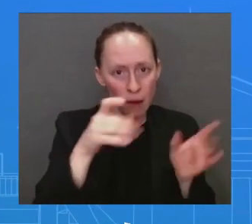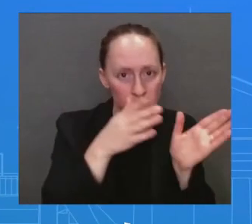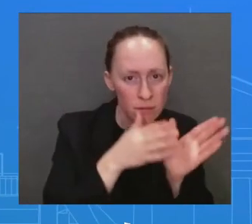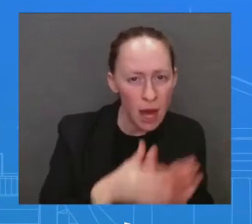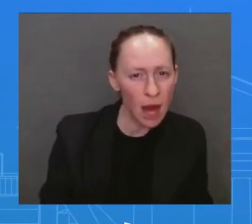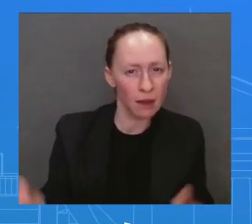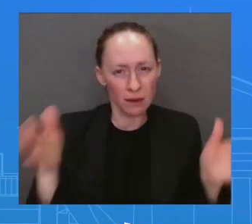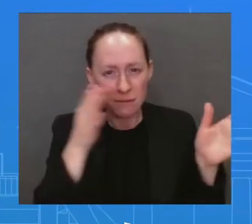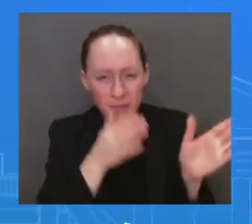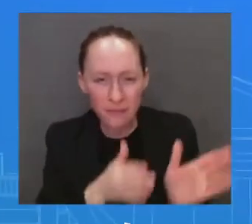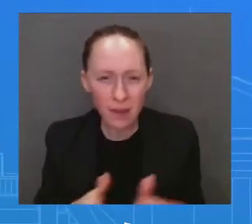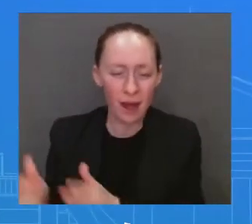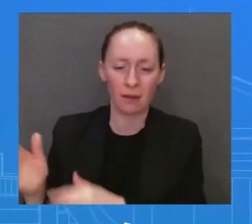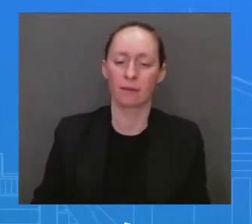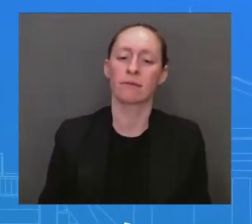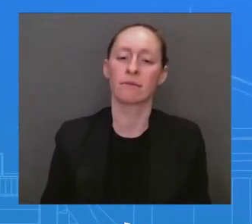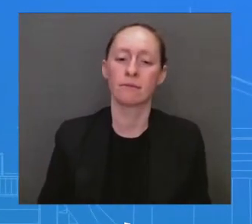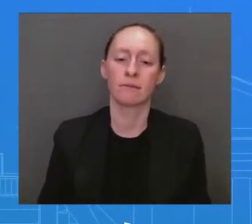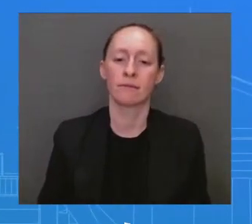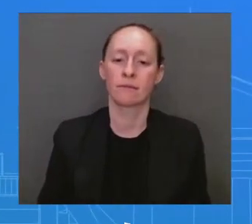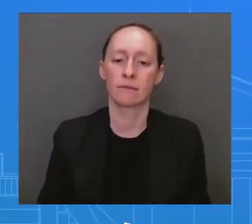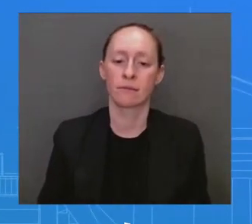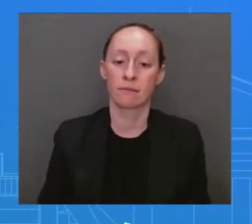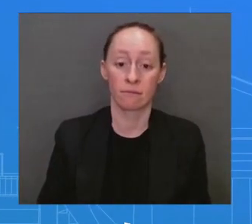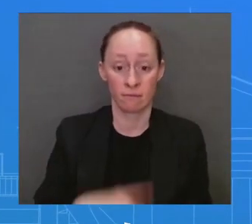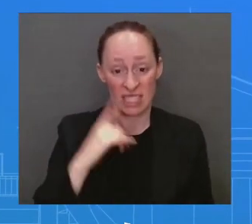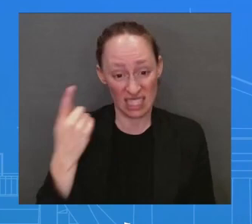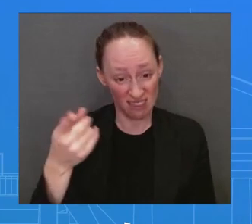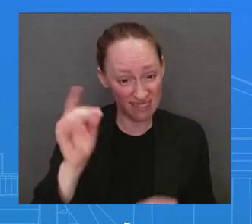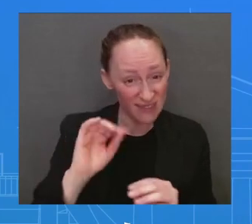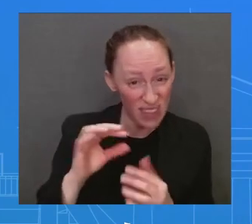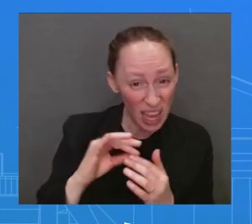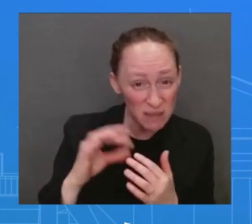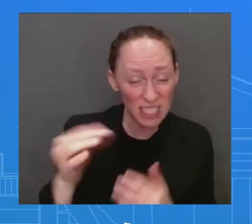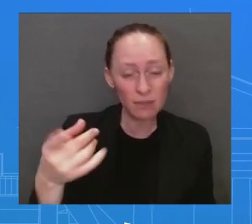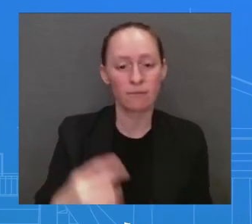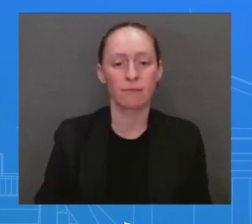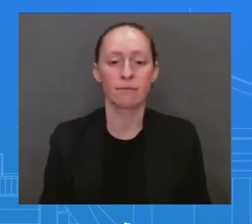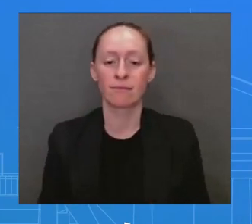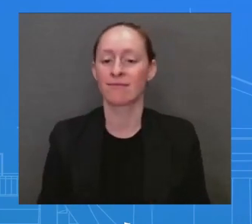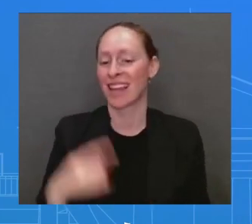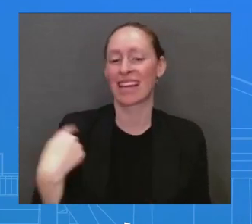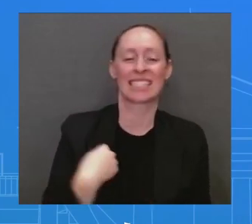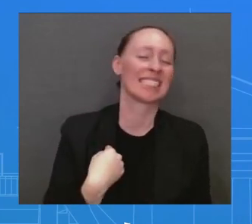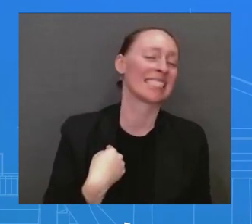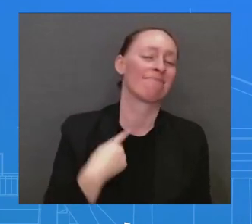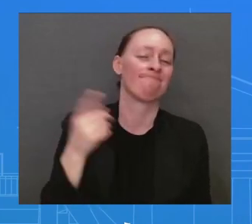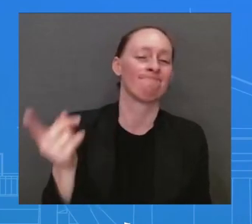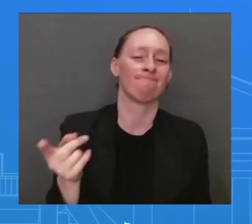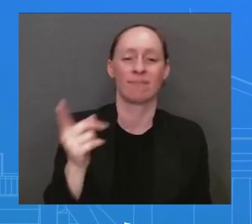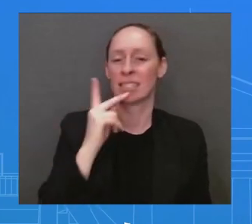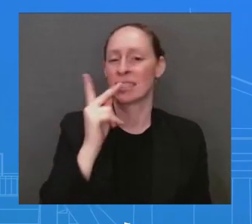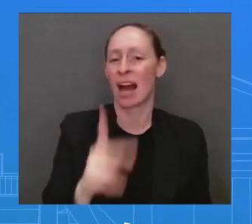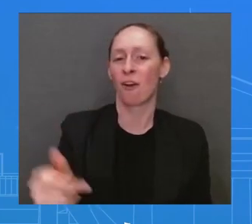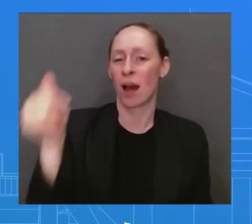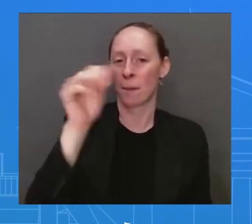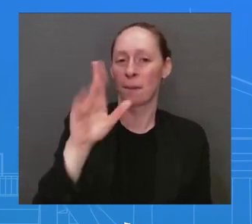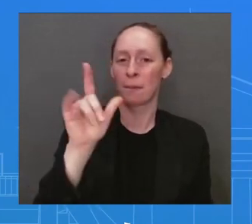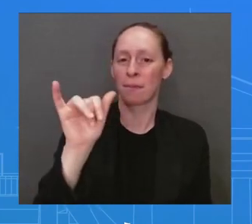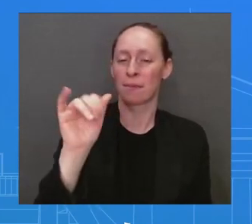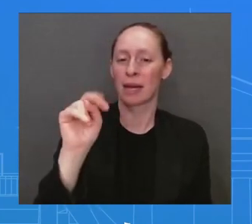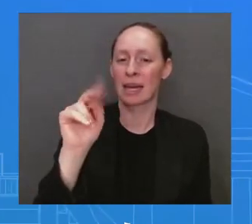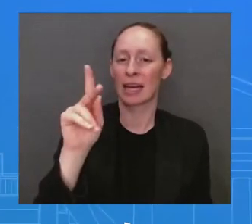think it's, again, I would refer you back to what Secretary Blinken said, but it's certainly something that ought to be considered for the purpose of humanitarian assistance. Okay.